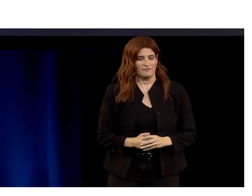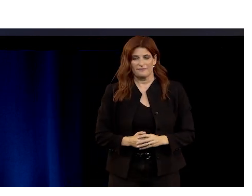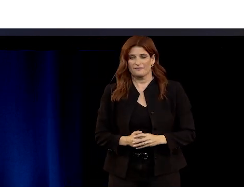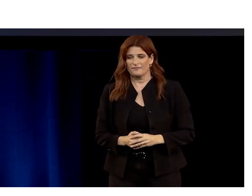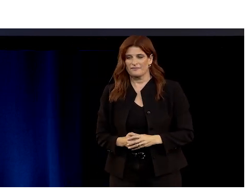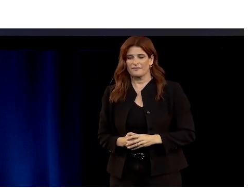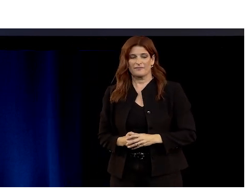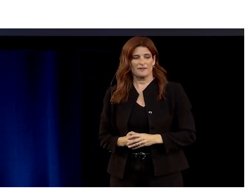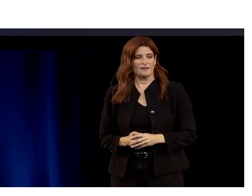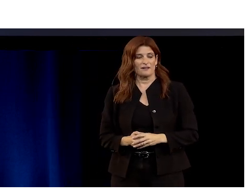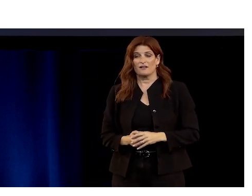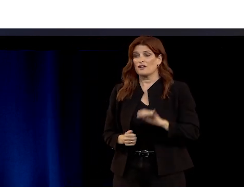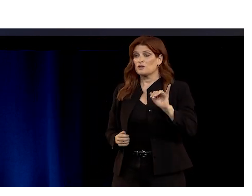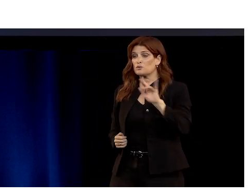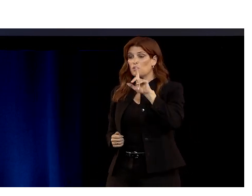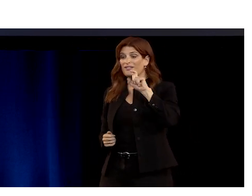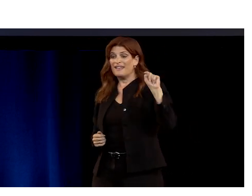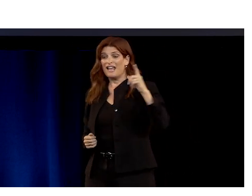world.